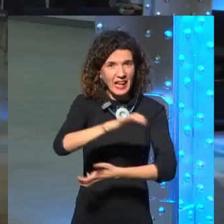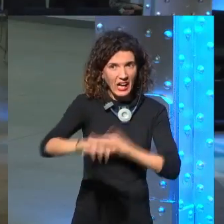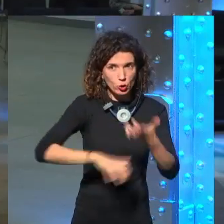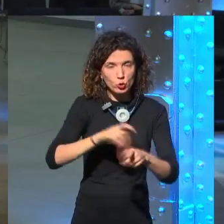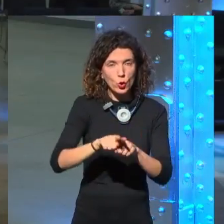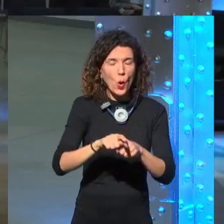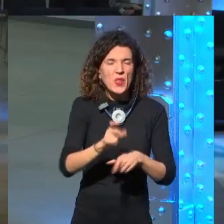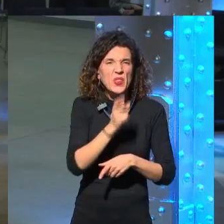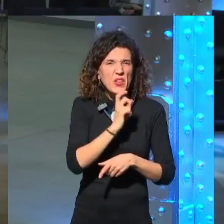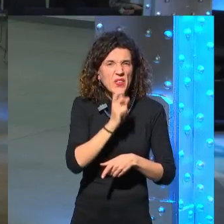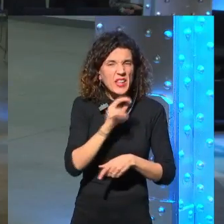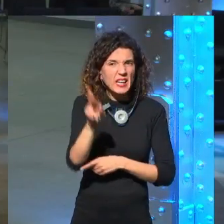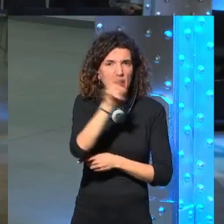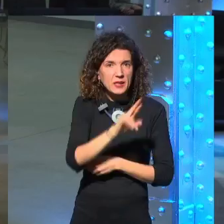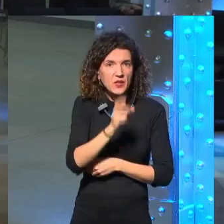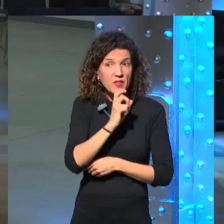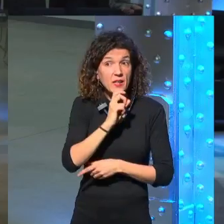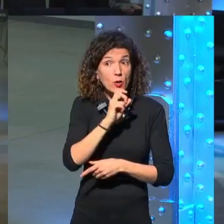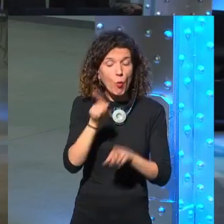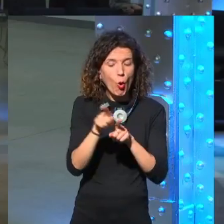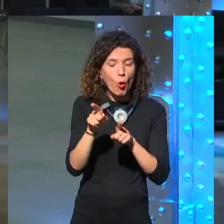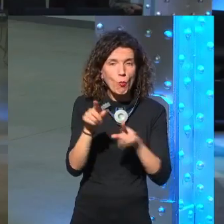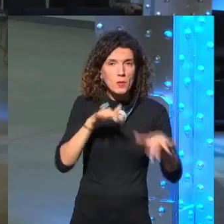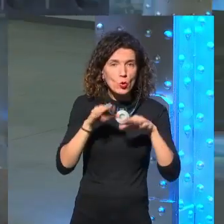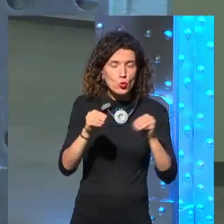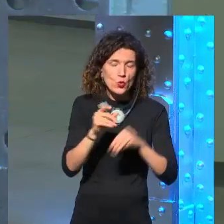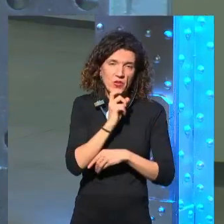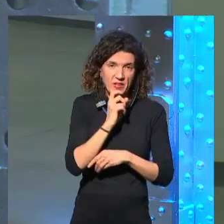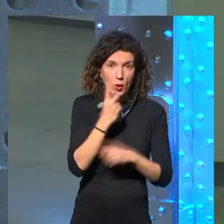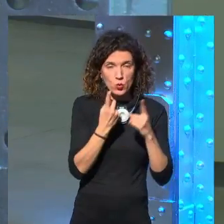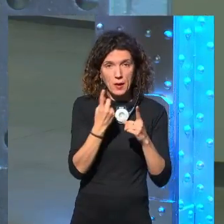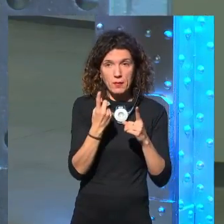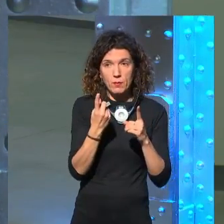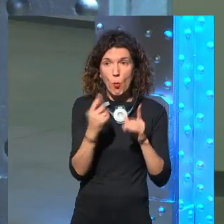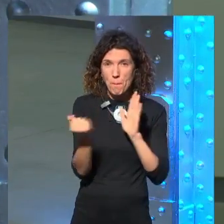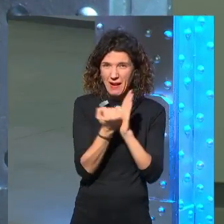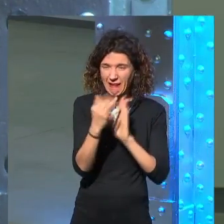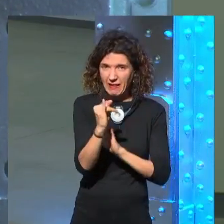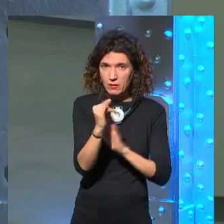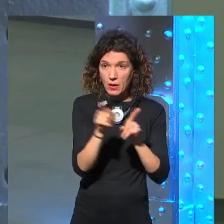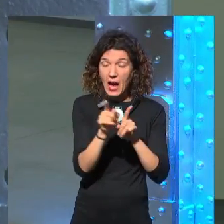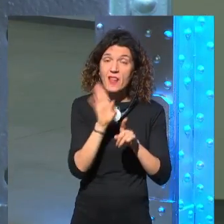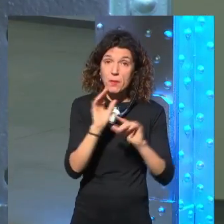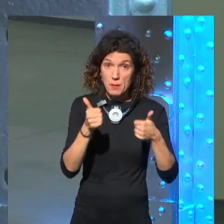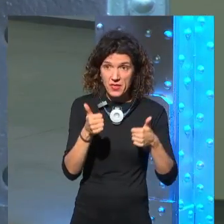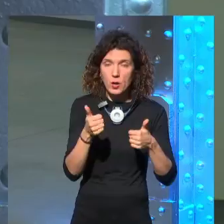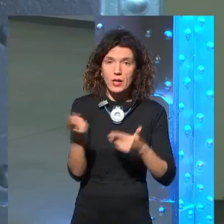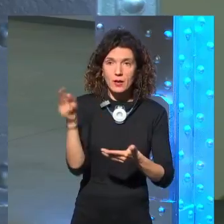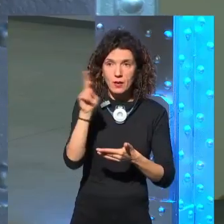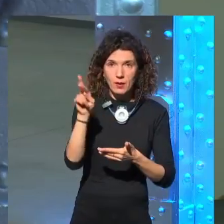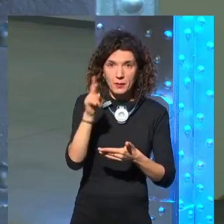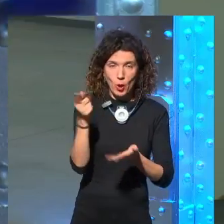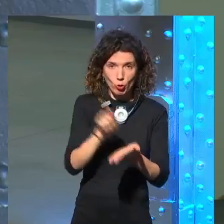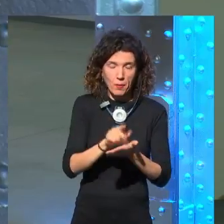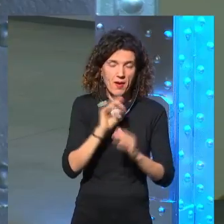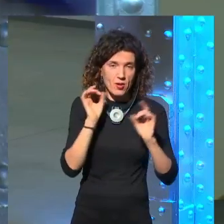difficult to repeat the behavior. Now, I had a little mark here, which is where I start this thing off. So I'm going to try and do the thing in the same way as before. So